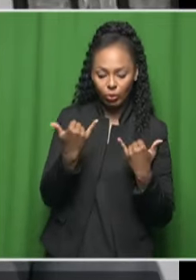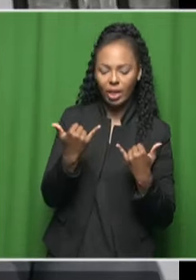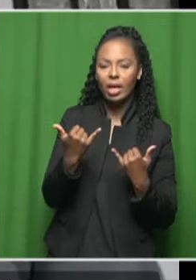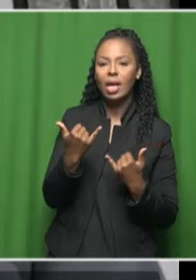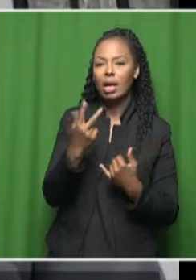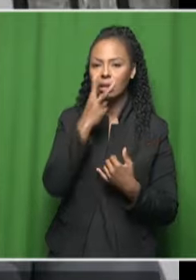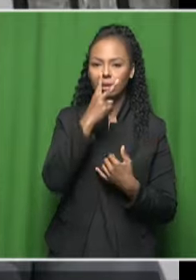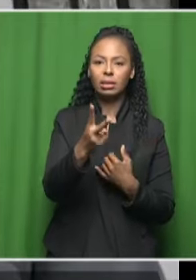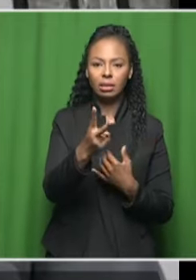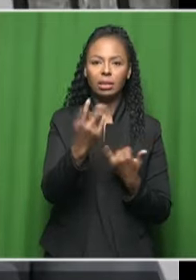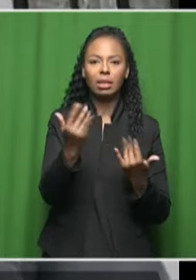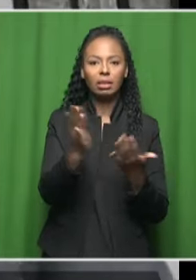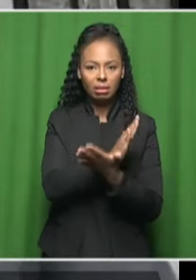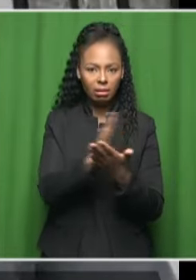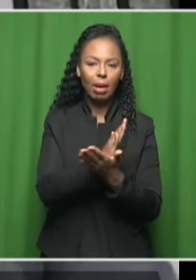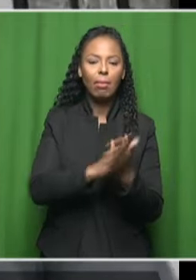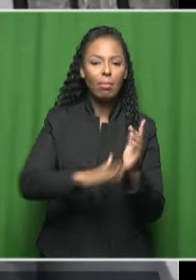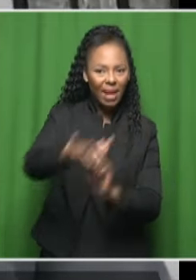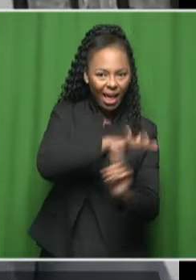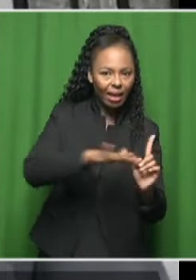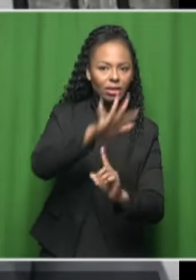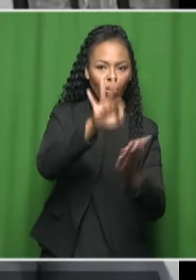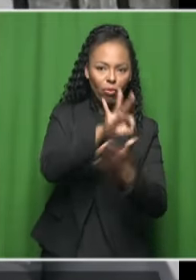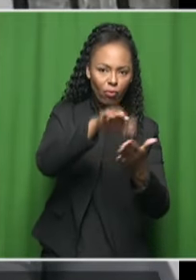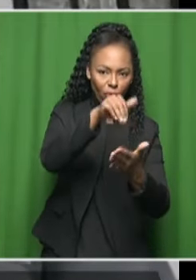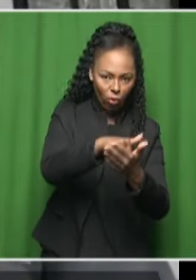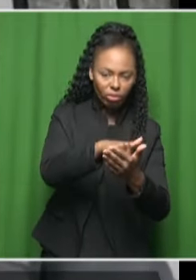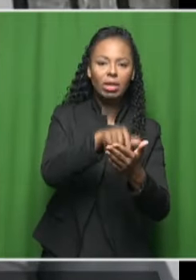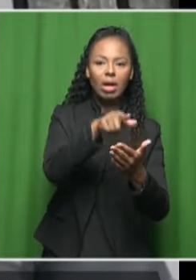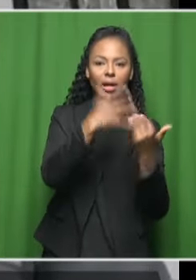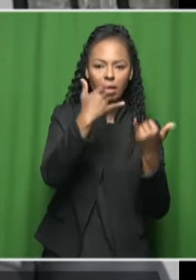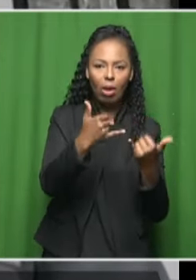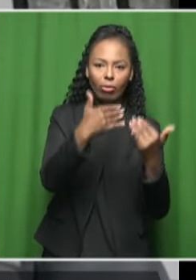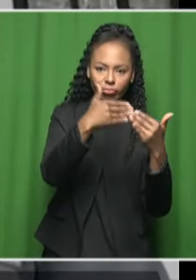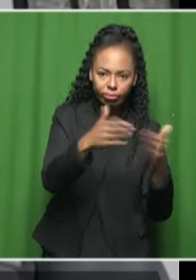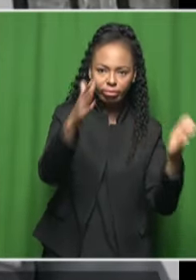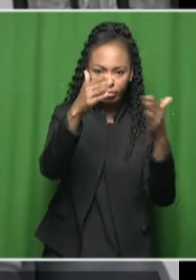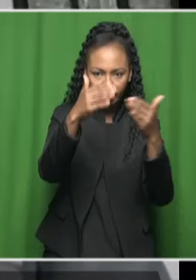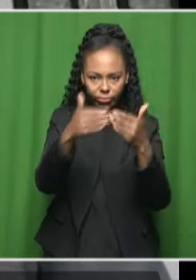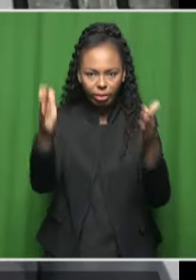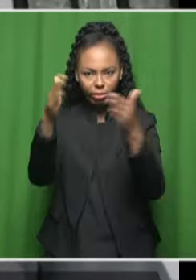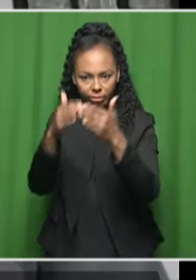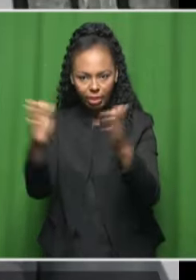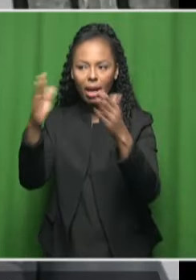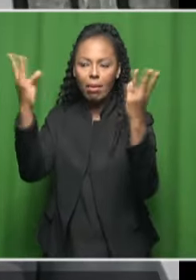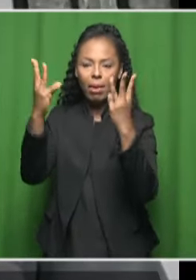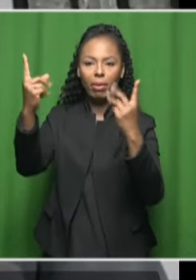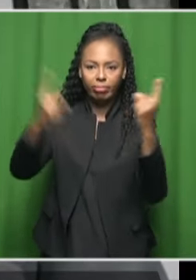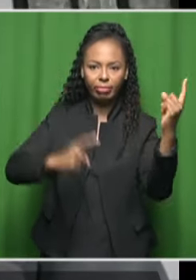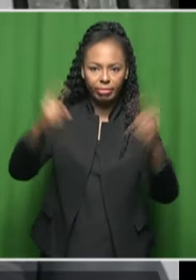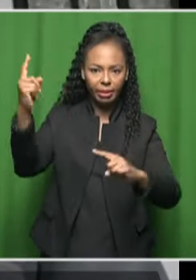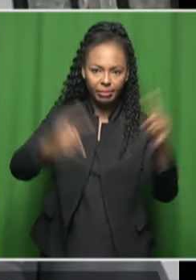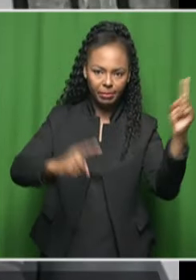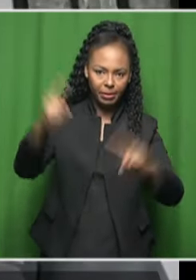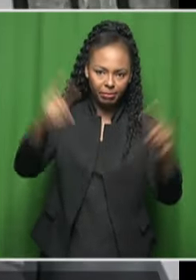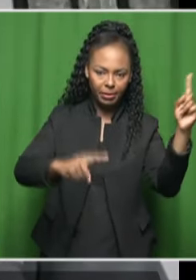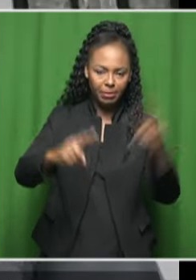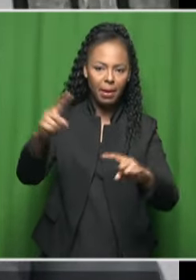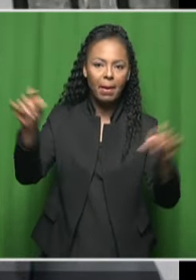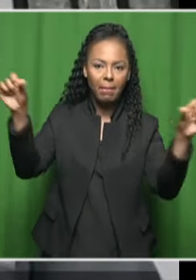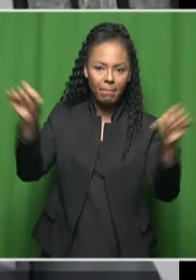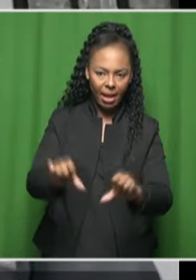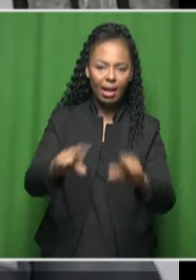empty polling stations. And towards the end of the day, people will come back to for